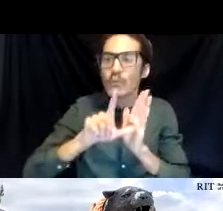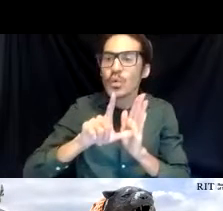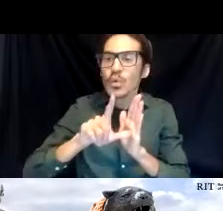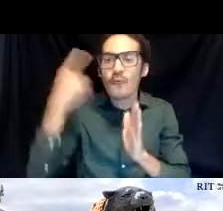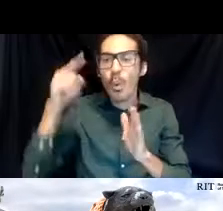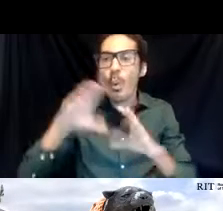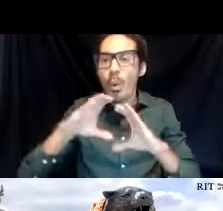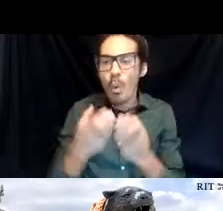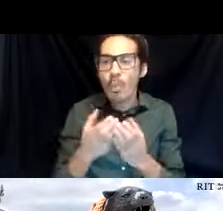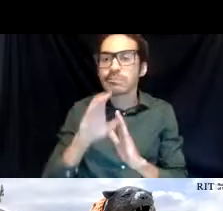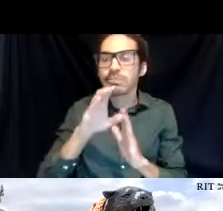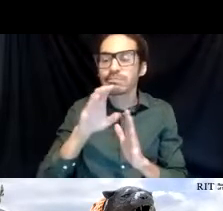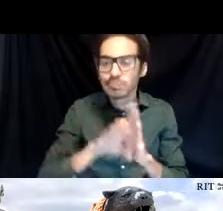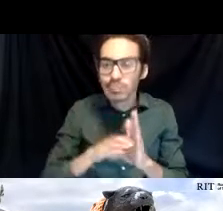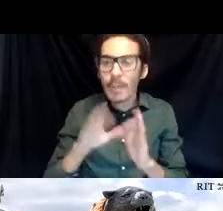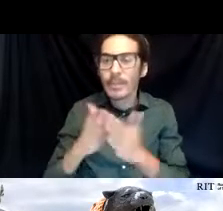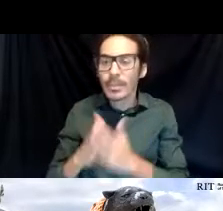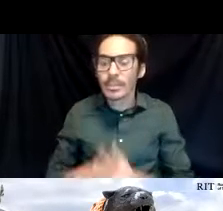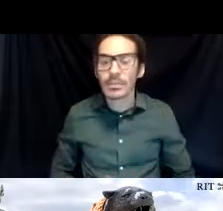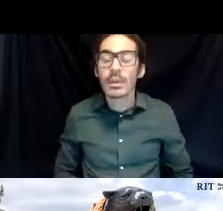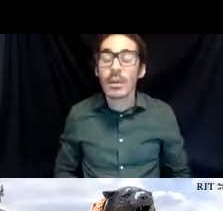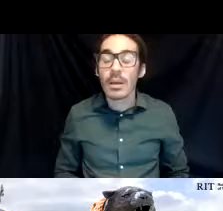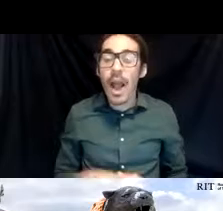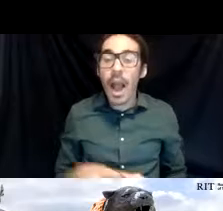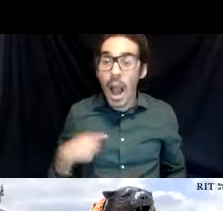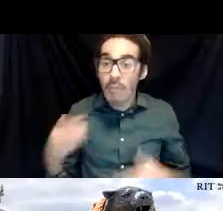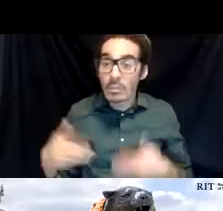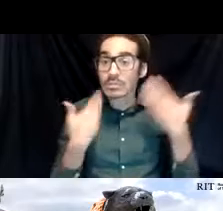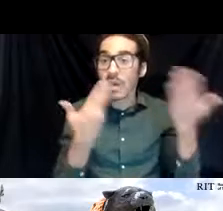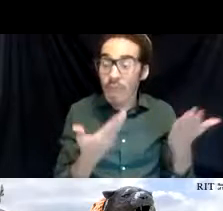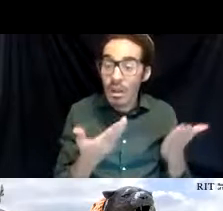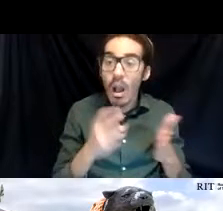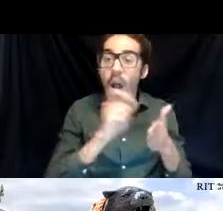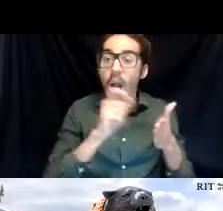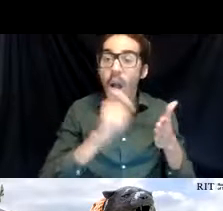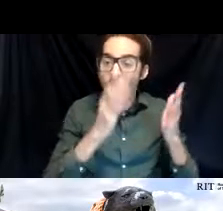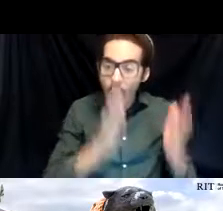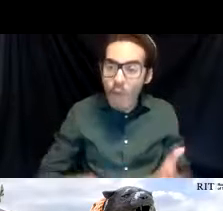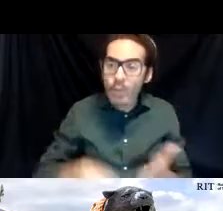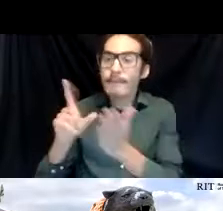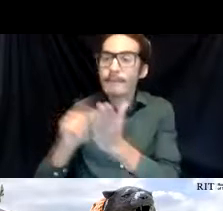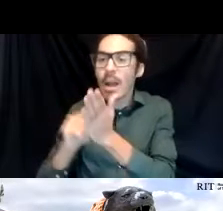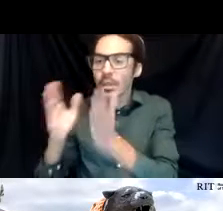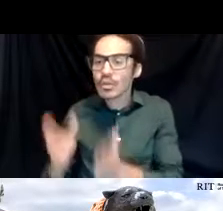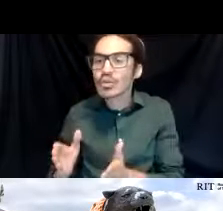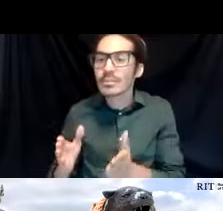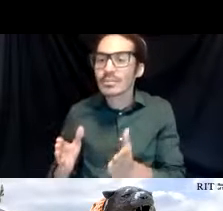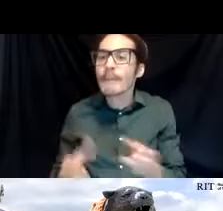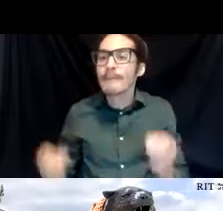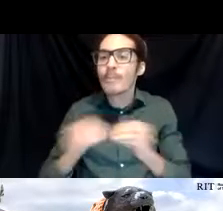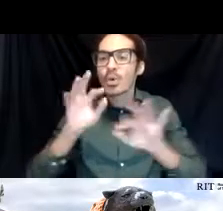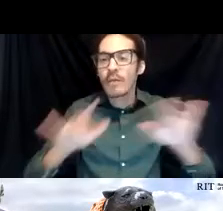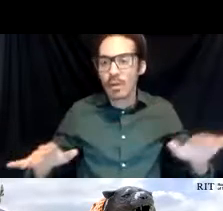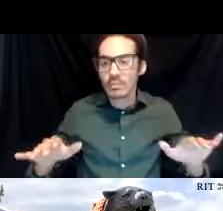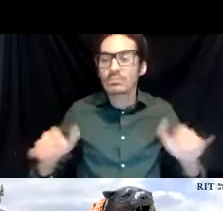the past 10 years, I've been sort of suggesting authors and publishers to be more diverse in their materials. And one of my